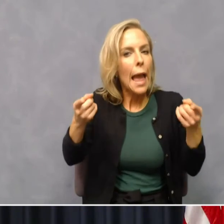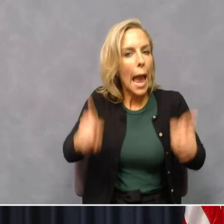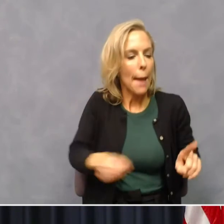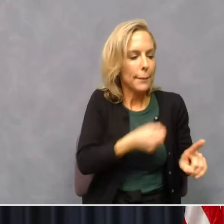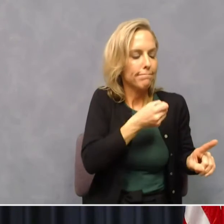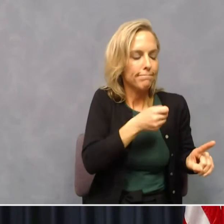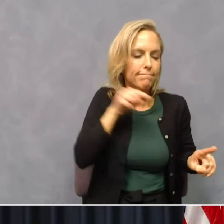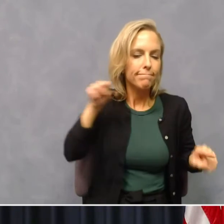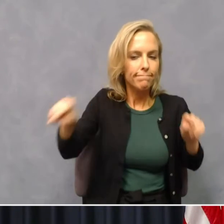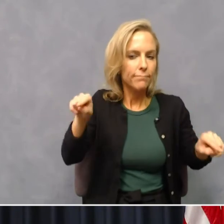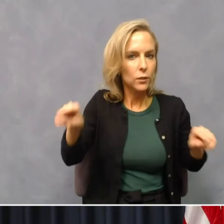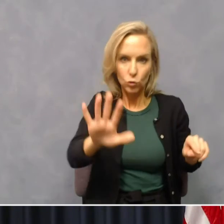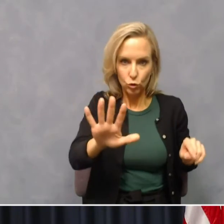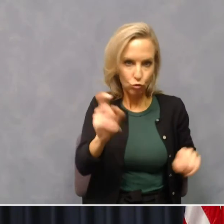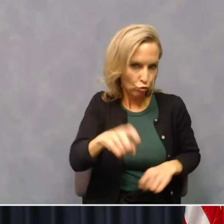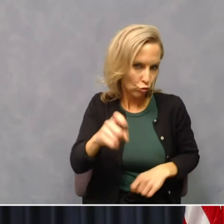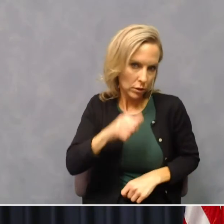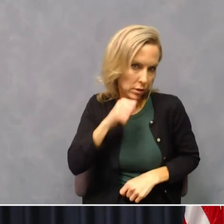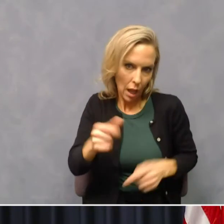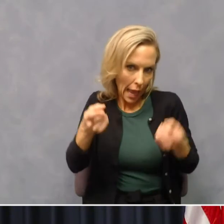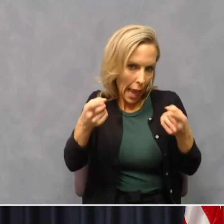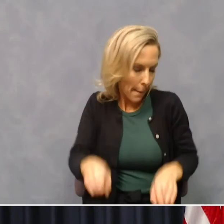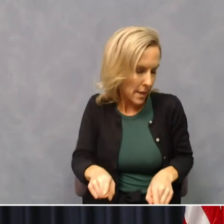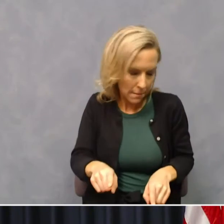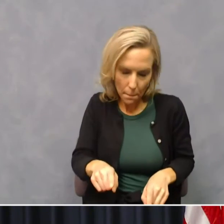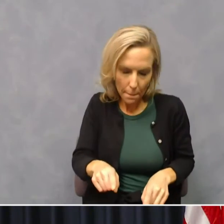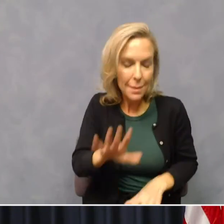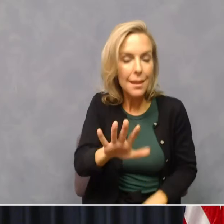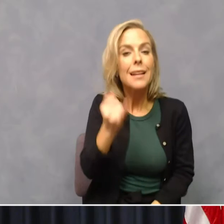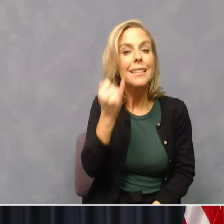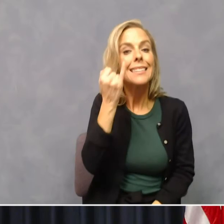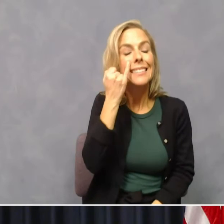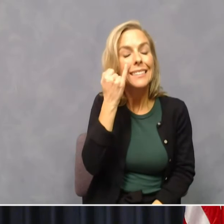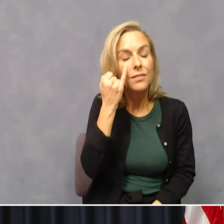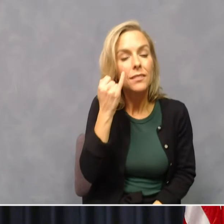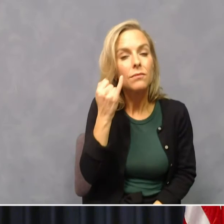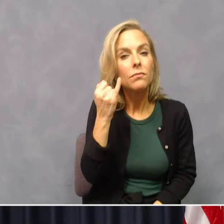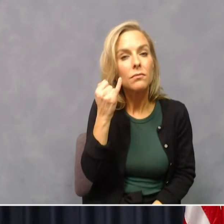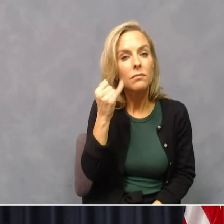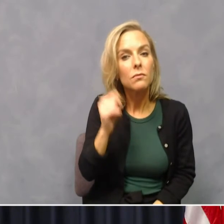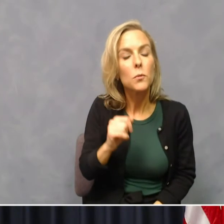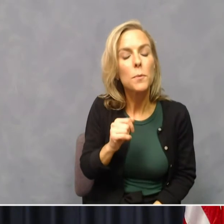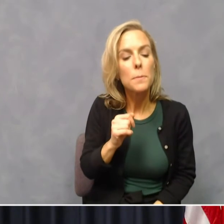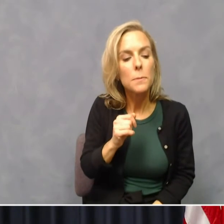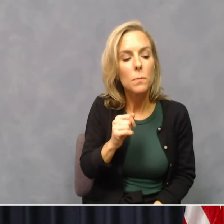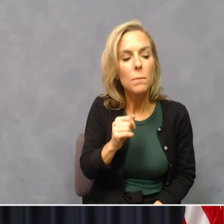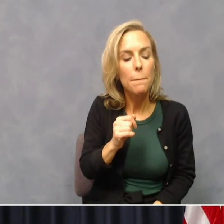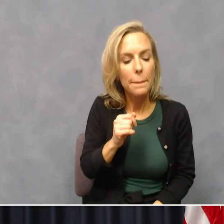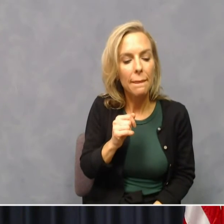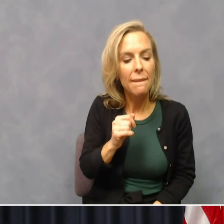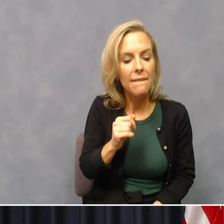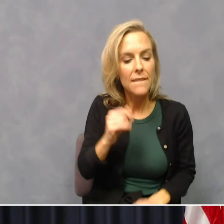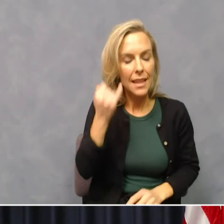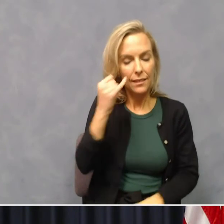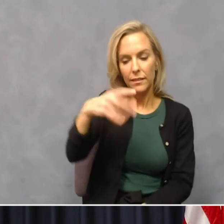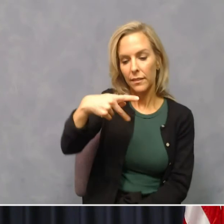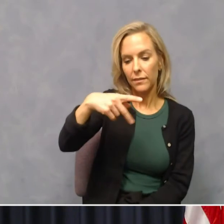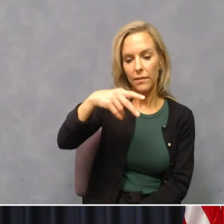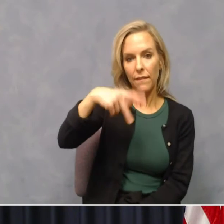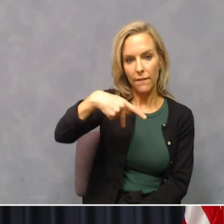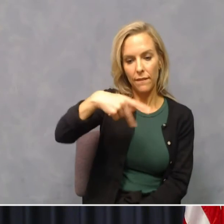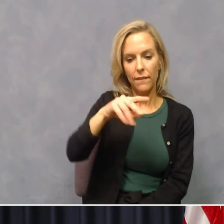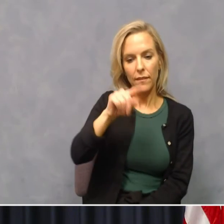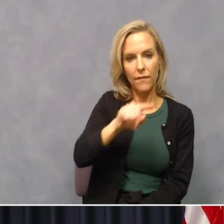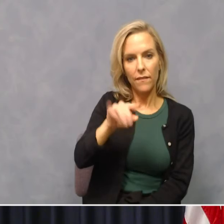It shouldn't happen. If more of the Pfizer vaccine was